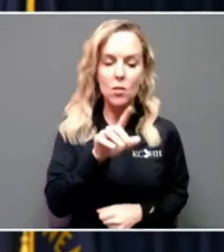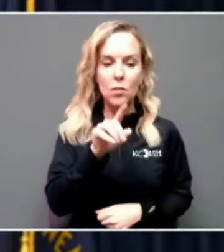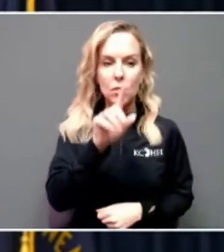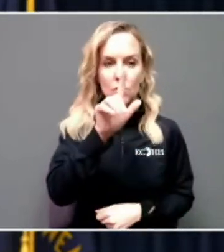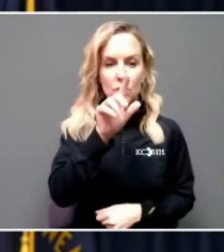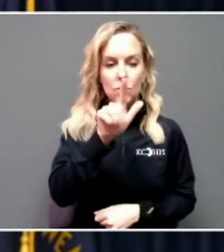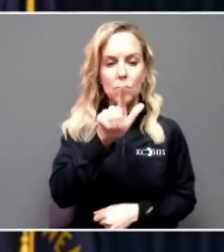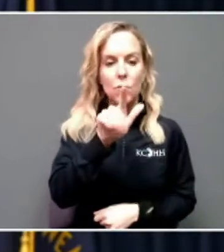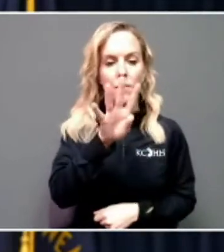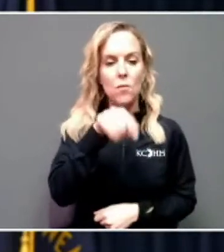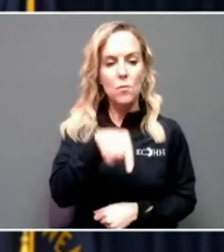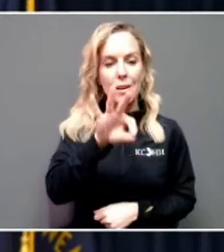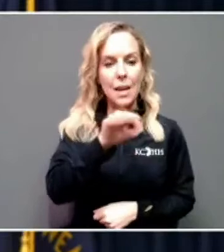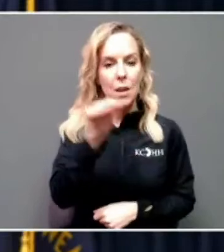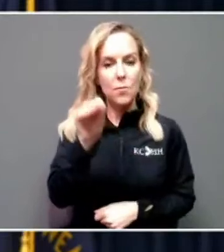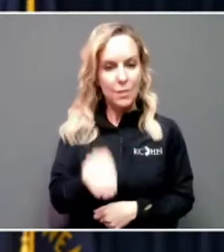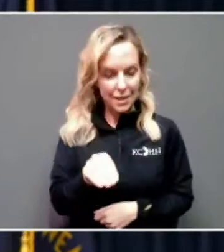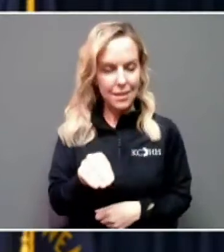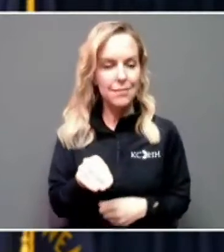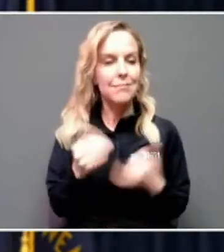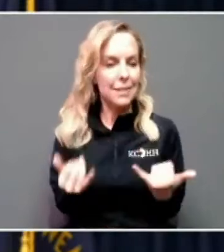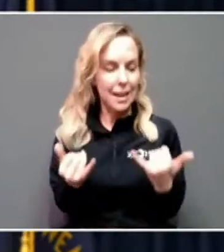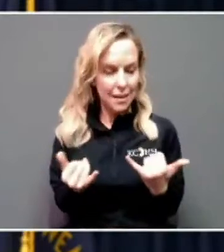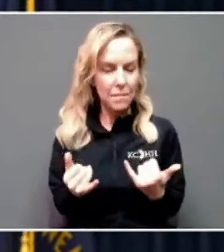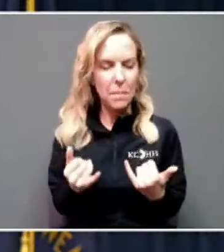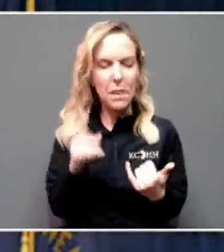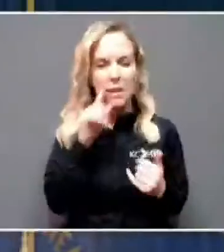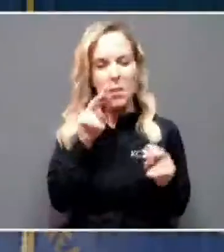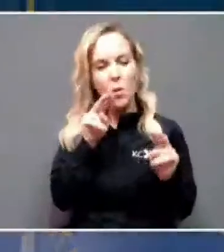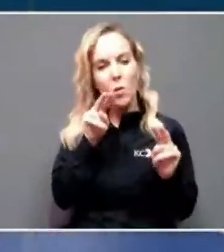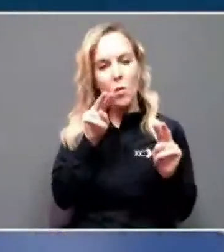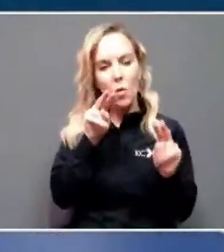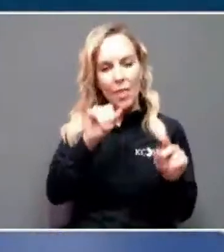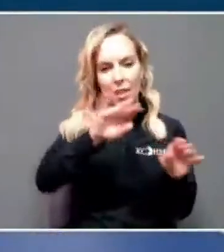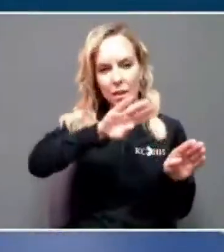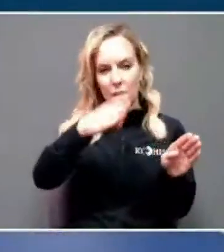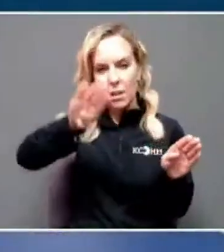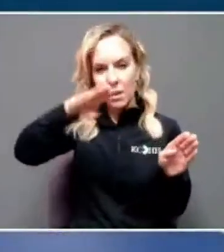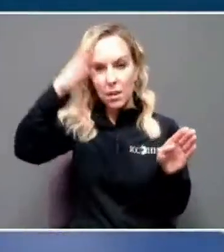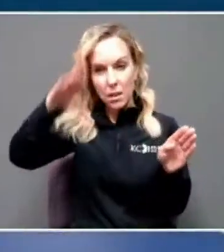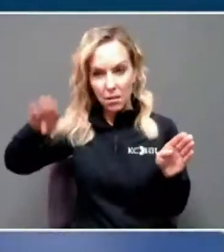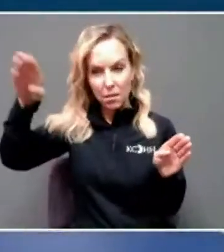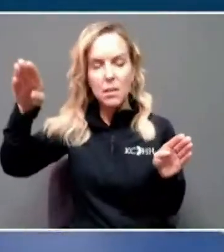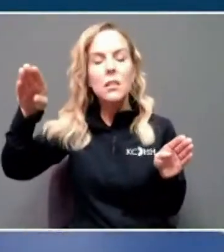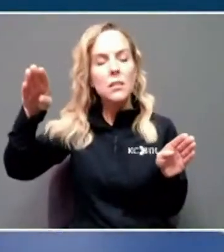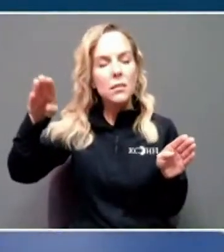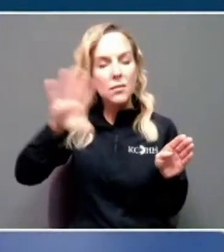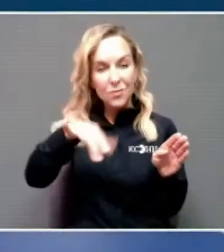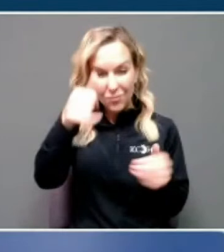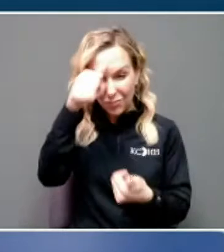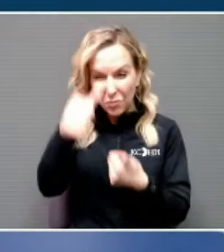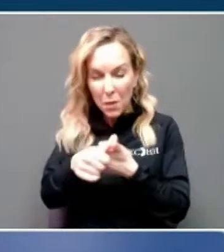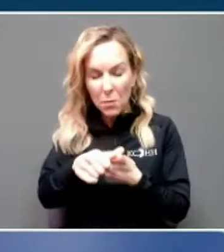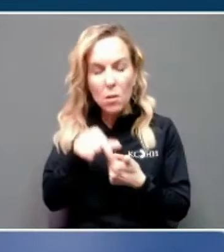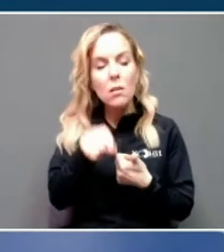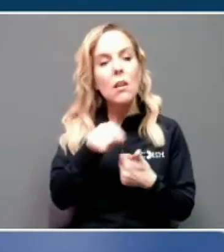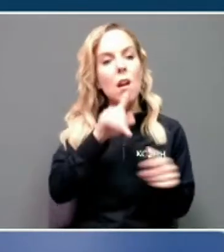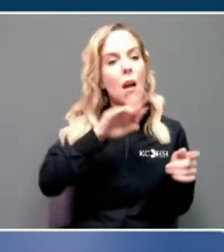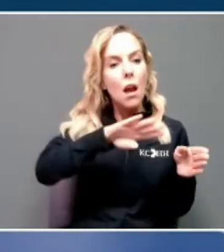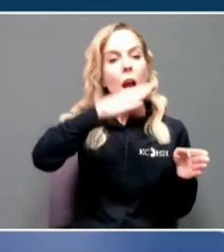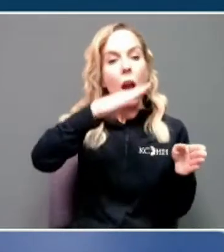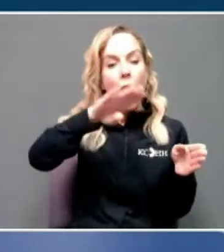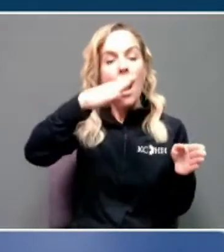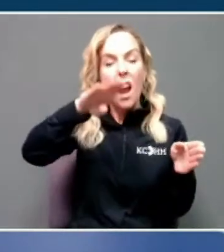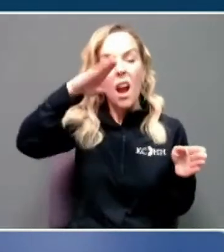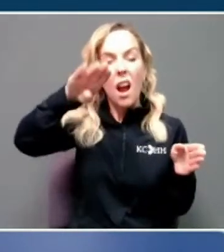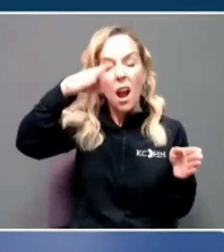28.49% today. So let's look at our stair-stepper chart. As you all may recall, this was going up and up and up